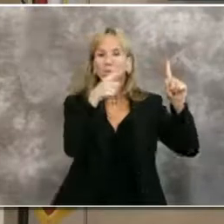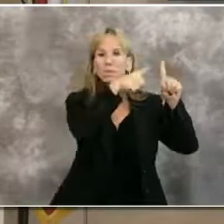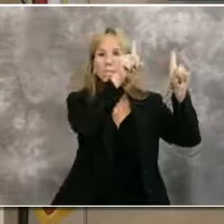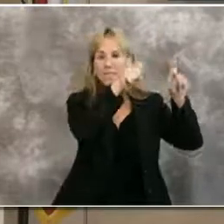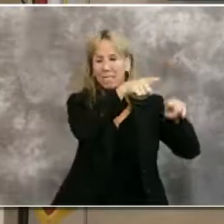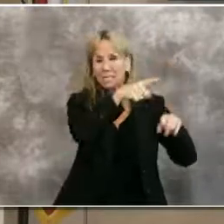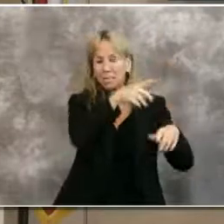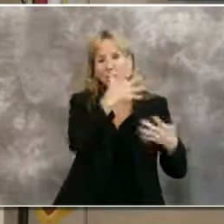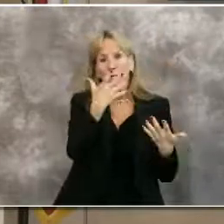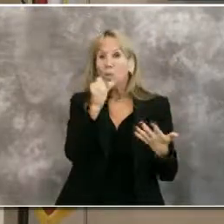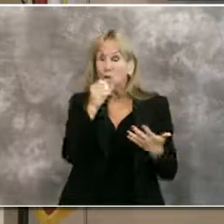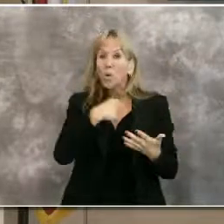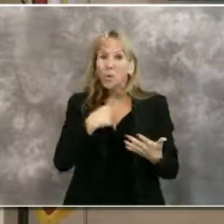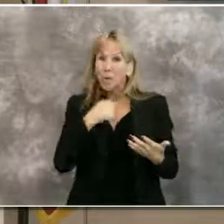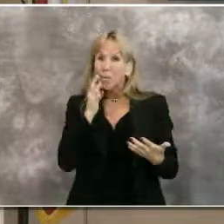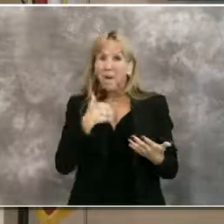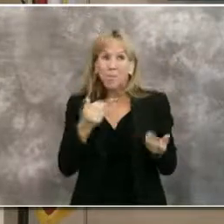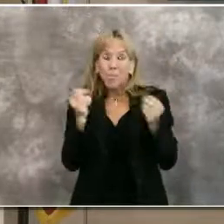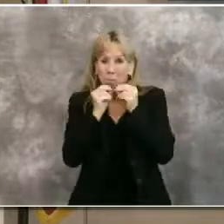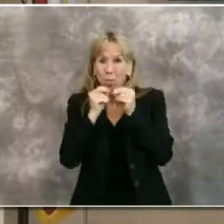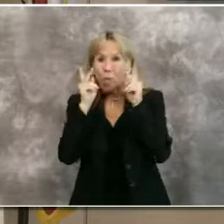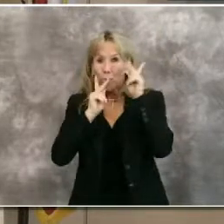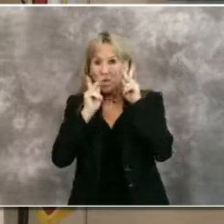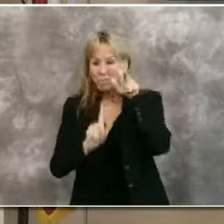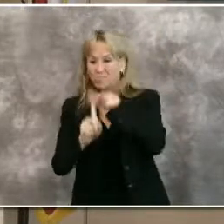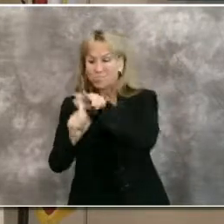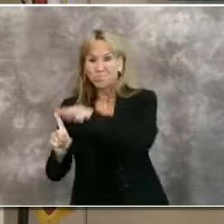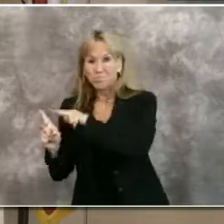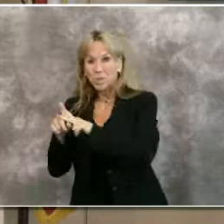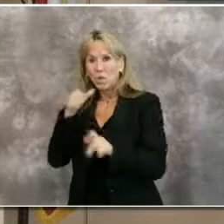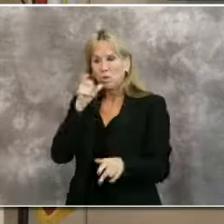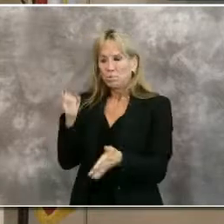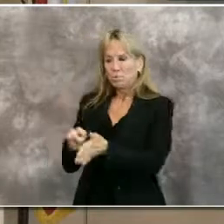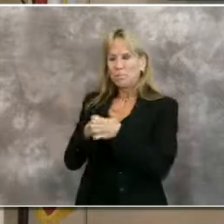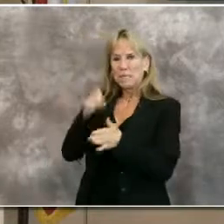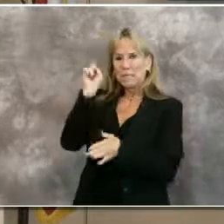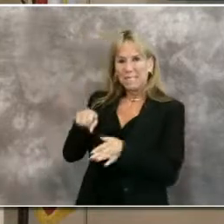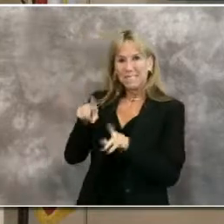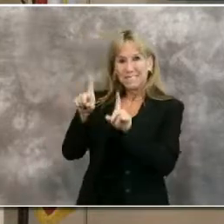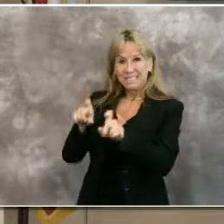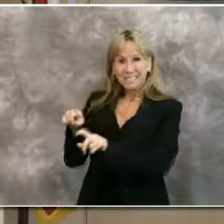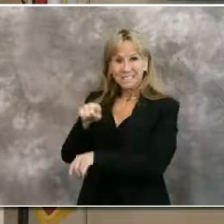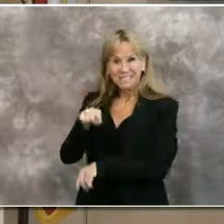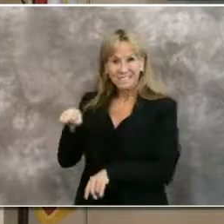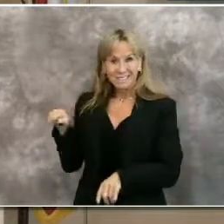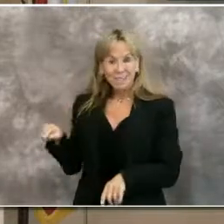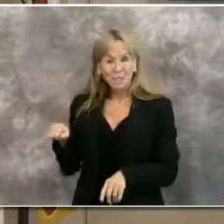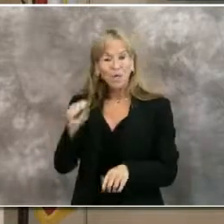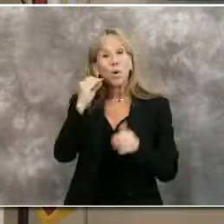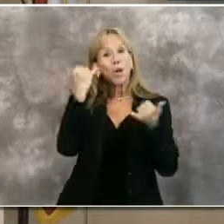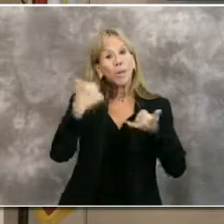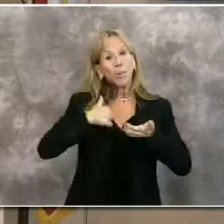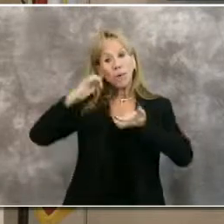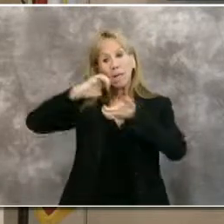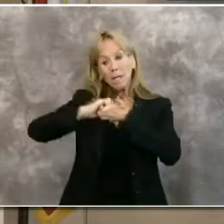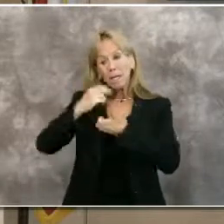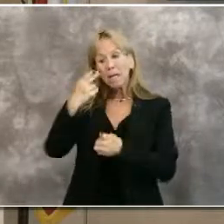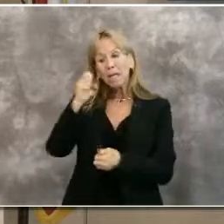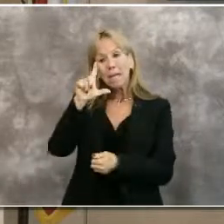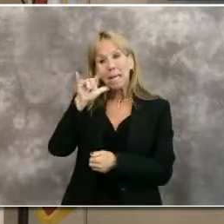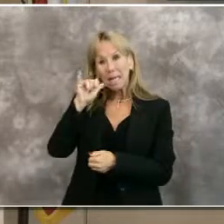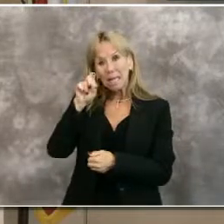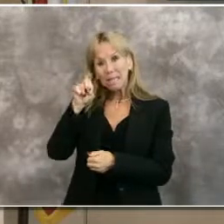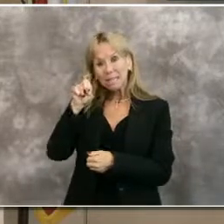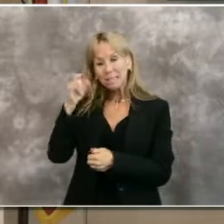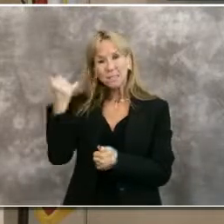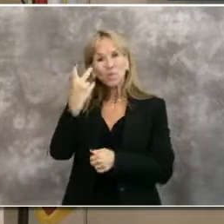have more people to be tested that need to be tested. So the county testing with Helix now getting up to 2,000 a